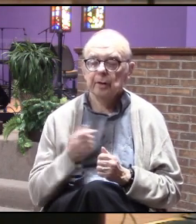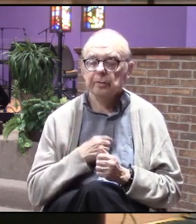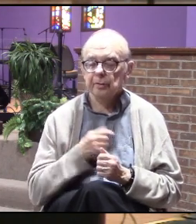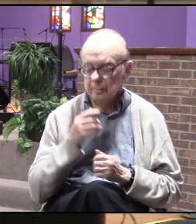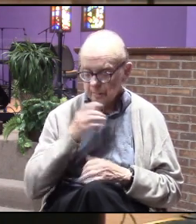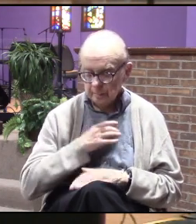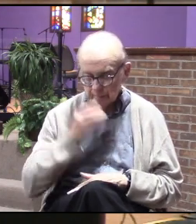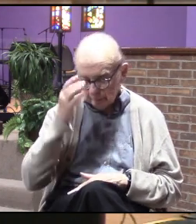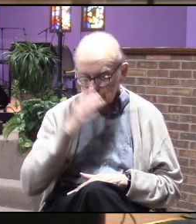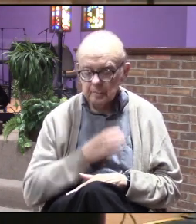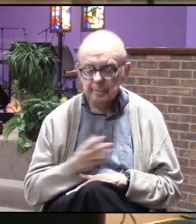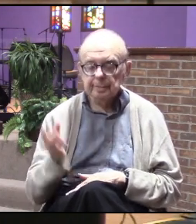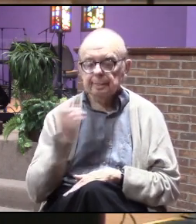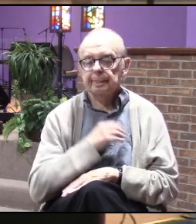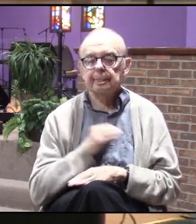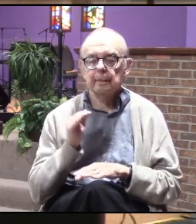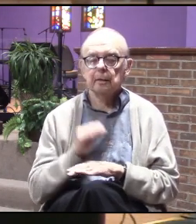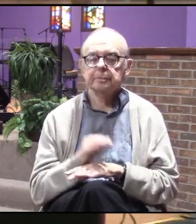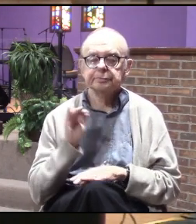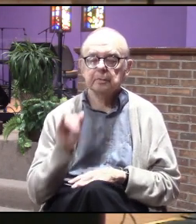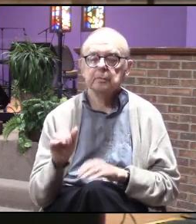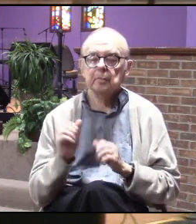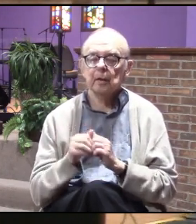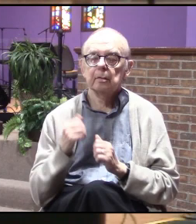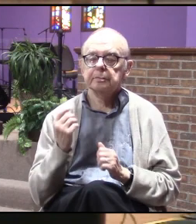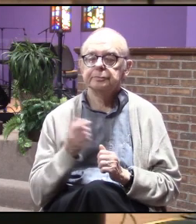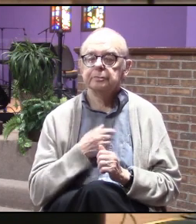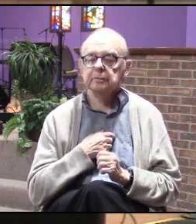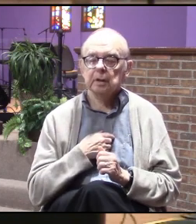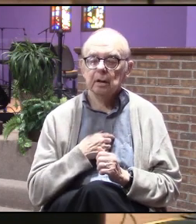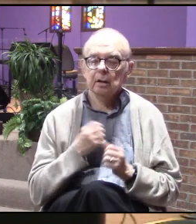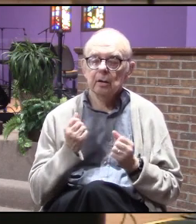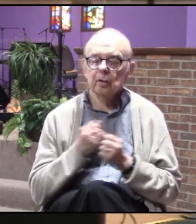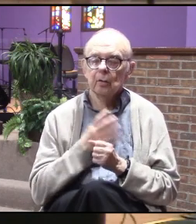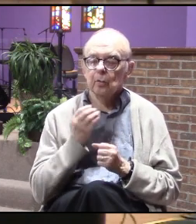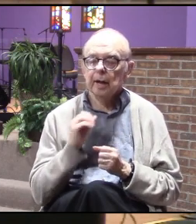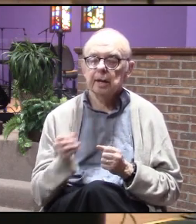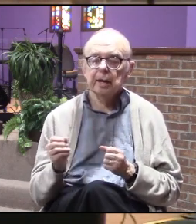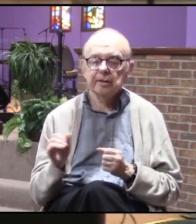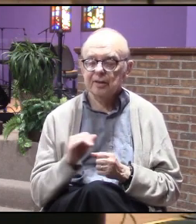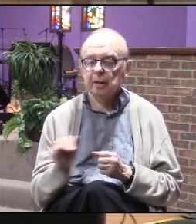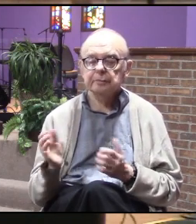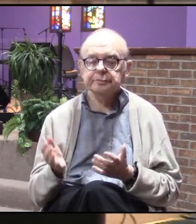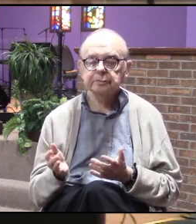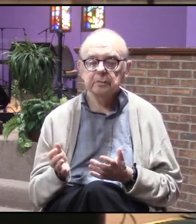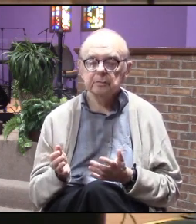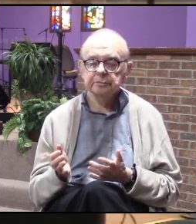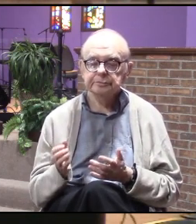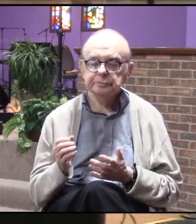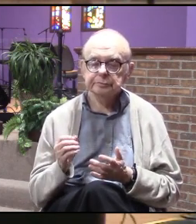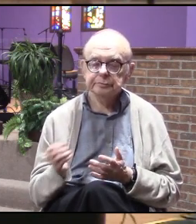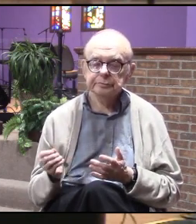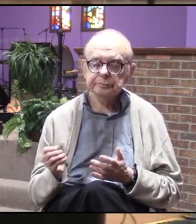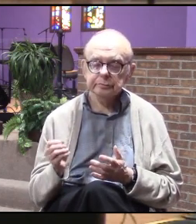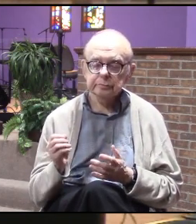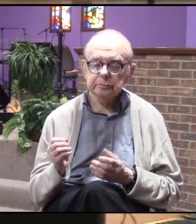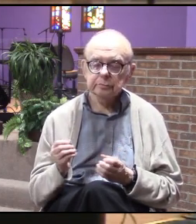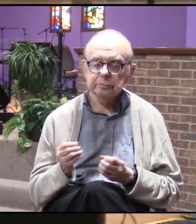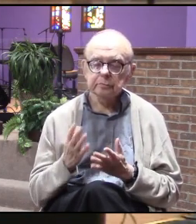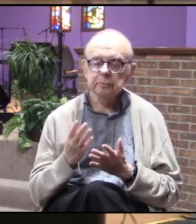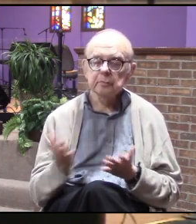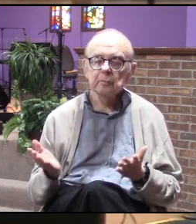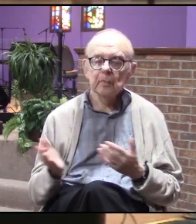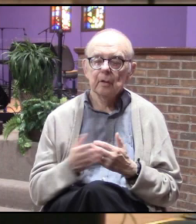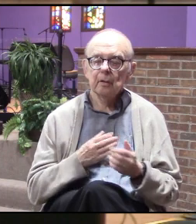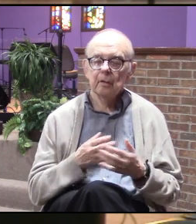ladies and gentlemen. Day and night will still be with us. Cold and heat. Okay? It's going to be